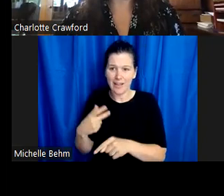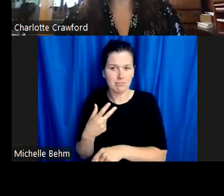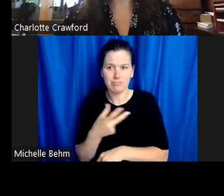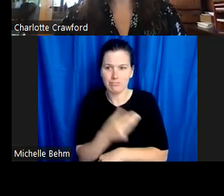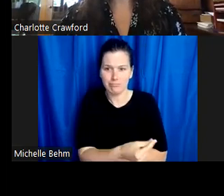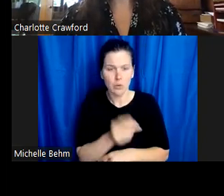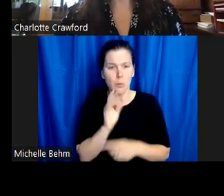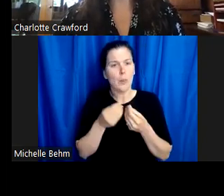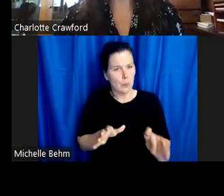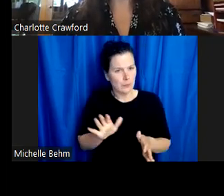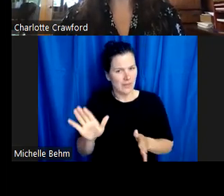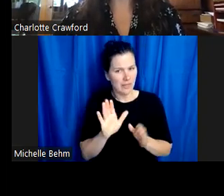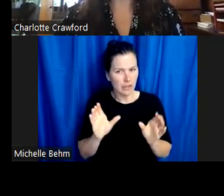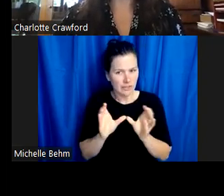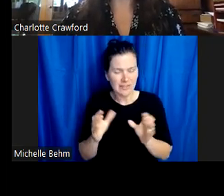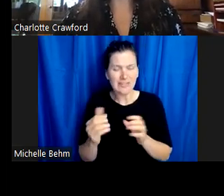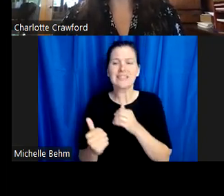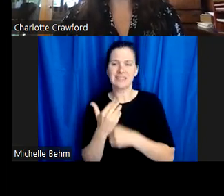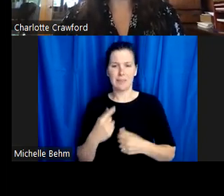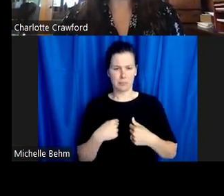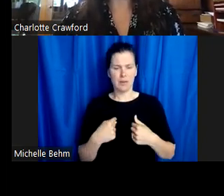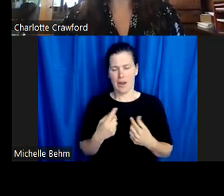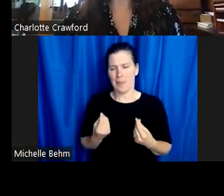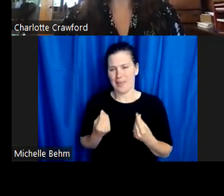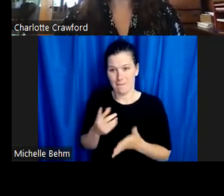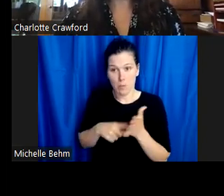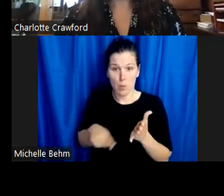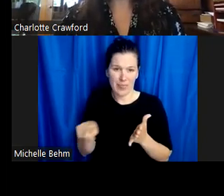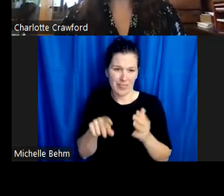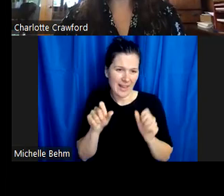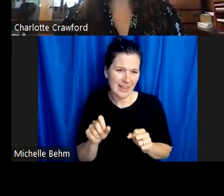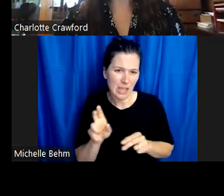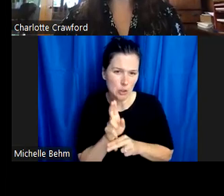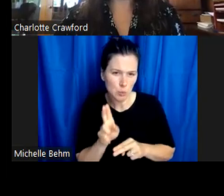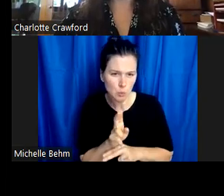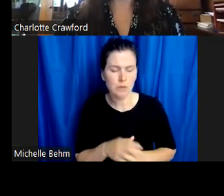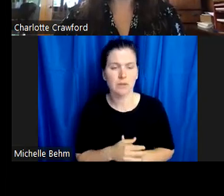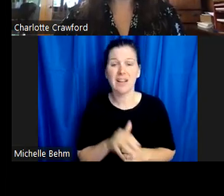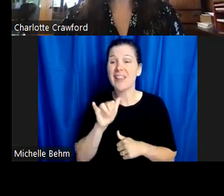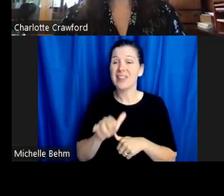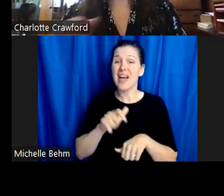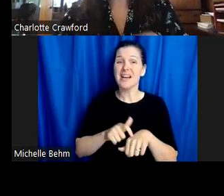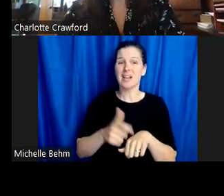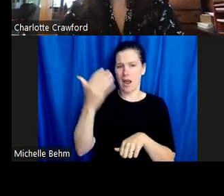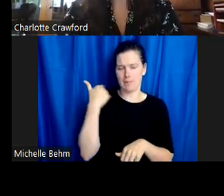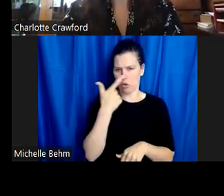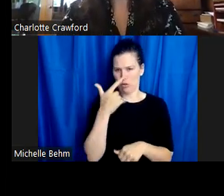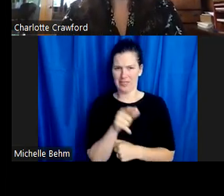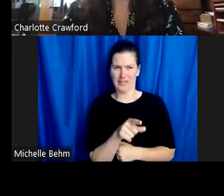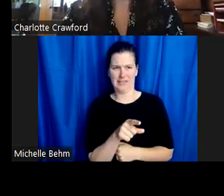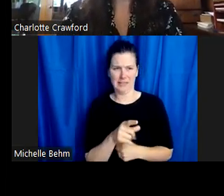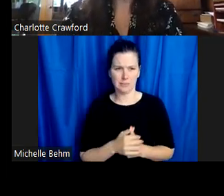certification. I said, send them to me and I'll get them the stuff they can use. And at that time it was this. This is